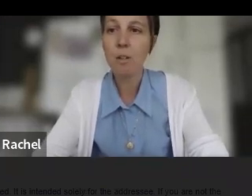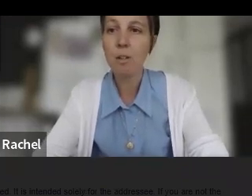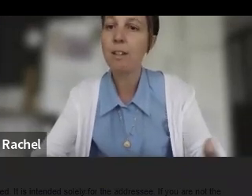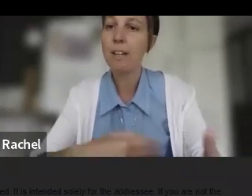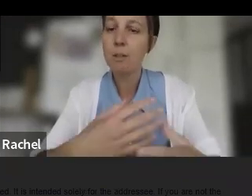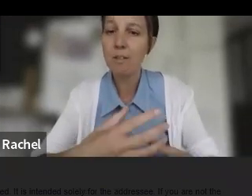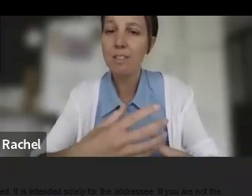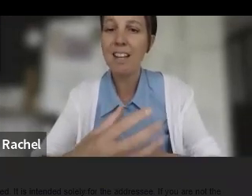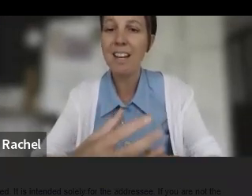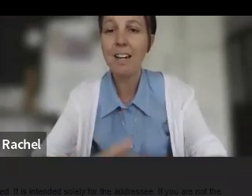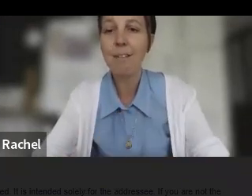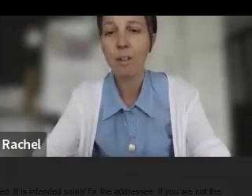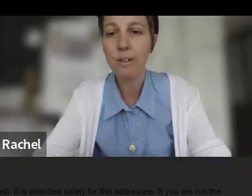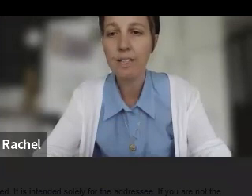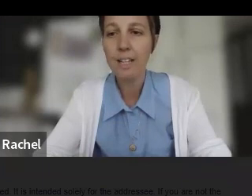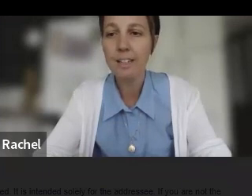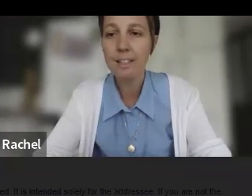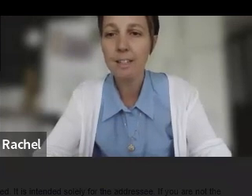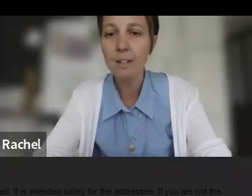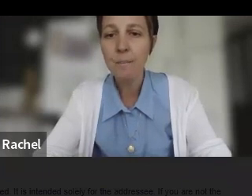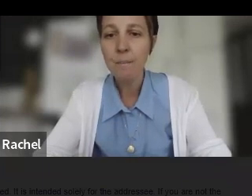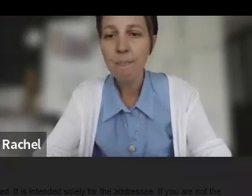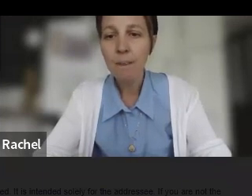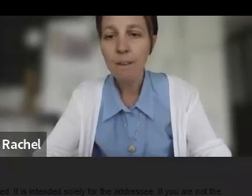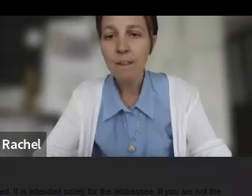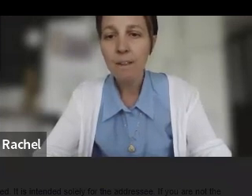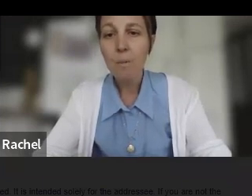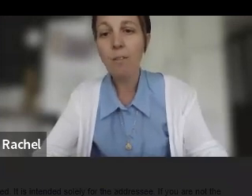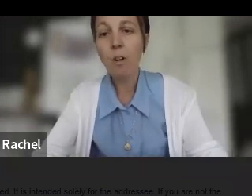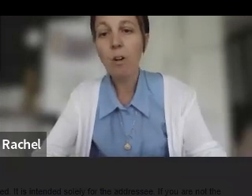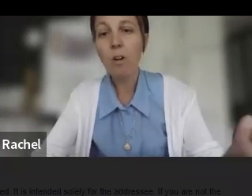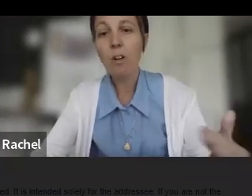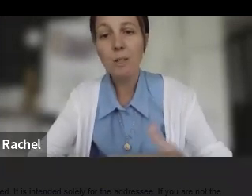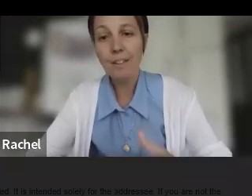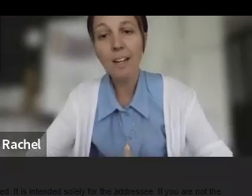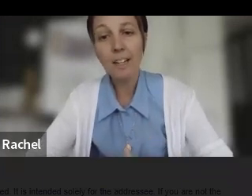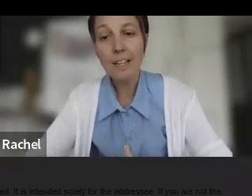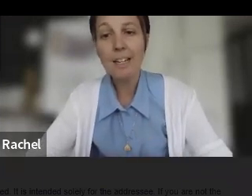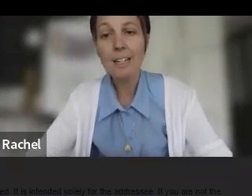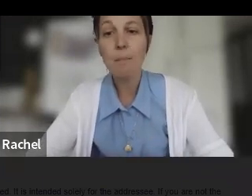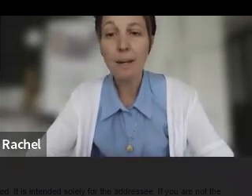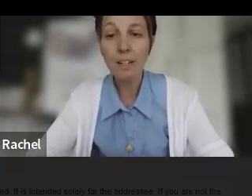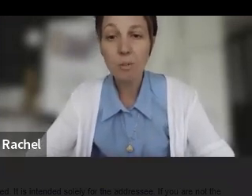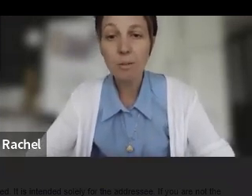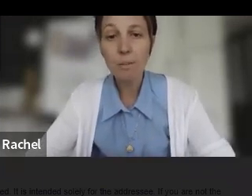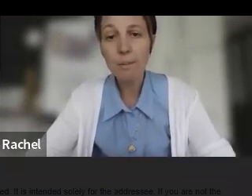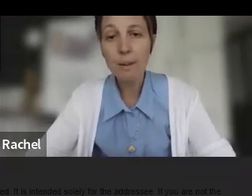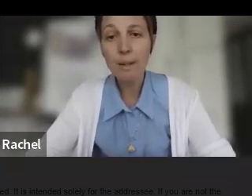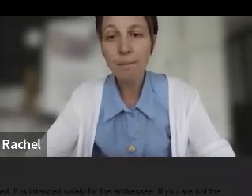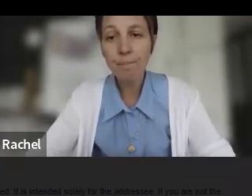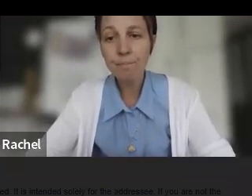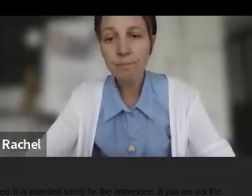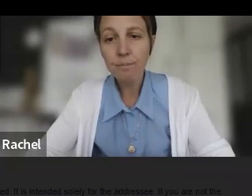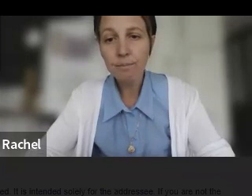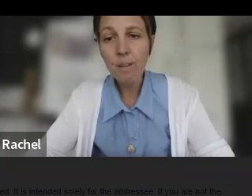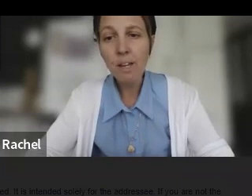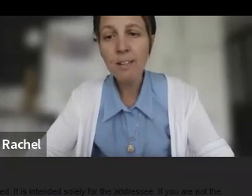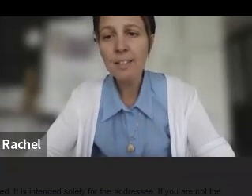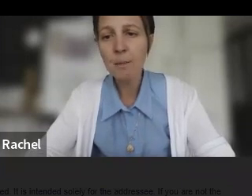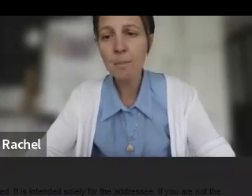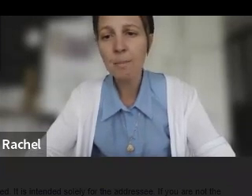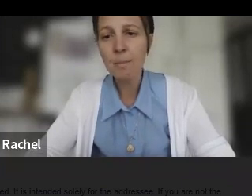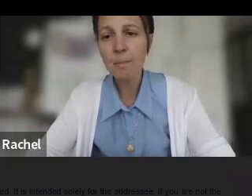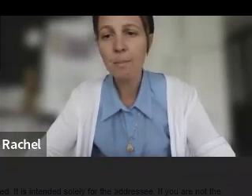of expose themselves to and experiencing high level of anxiety. We've then got a specific anxiety management